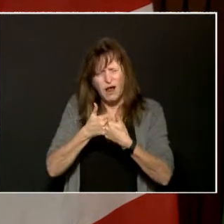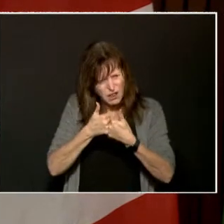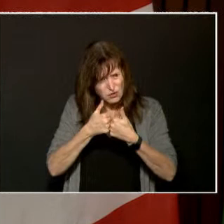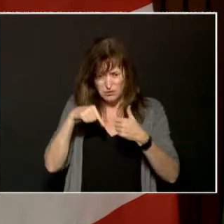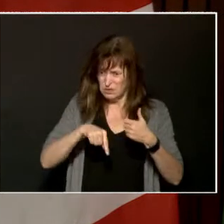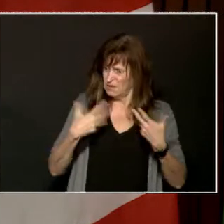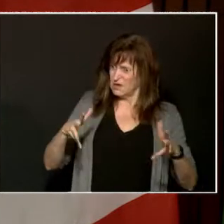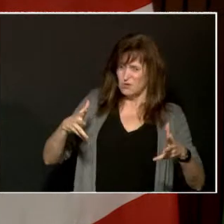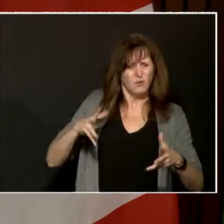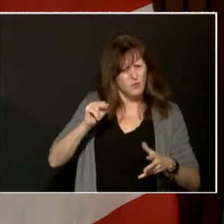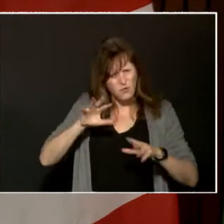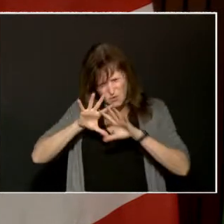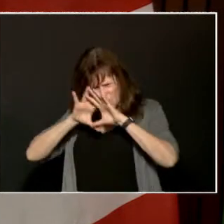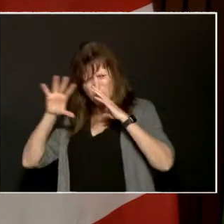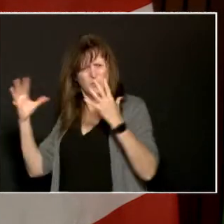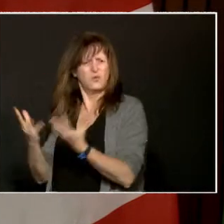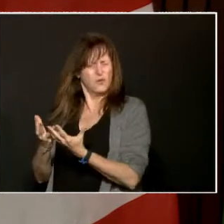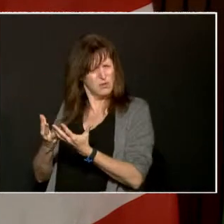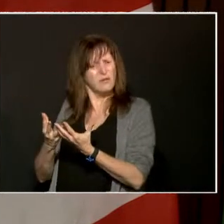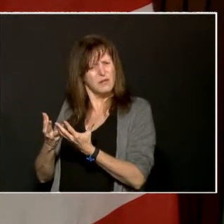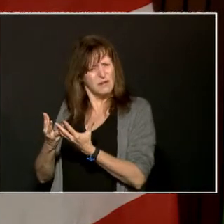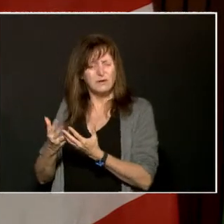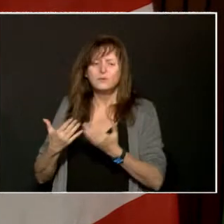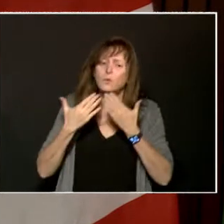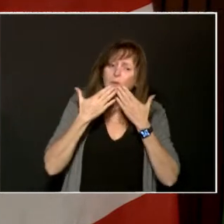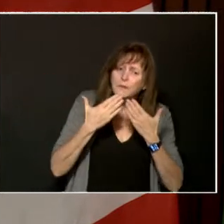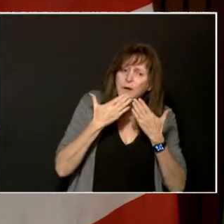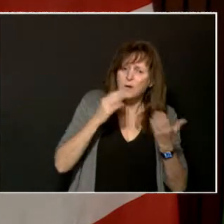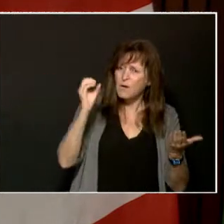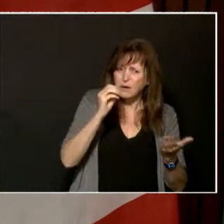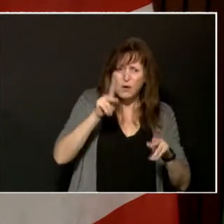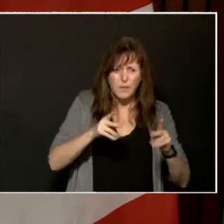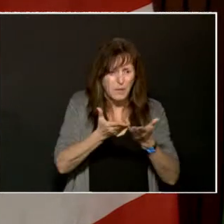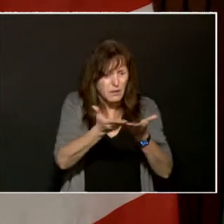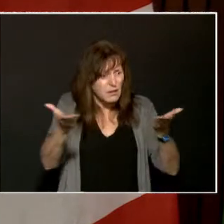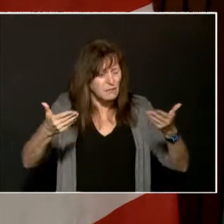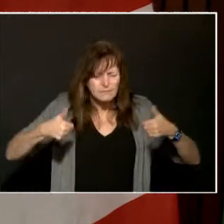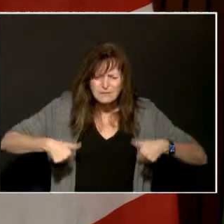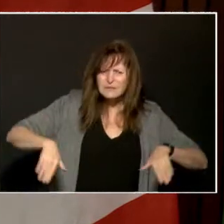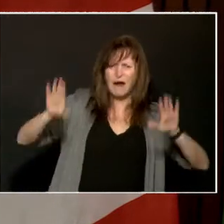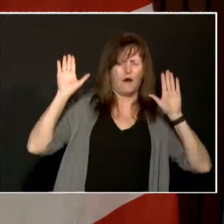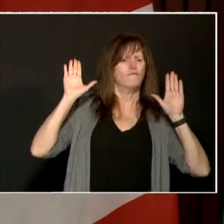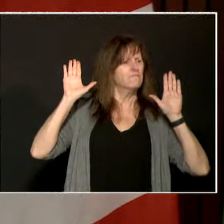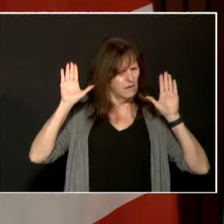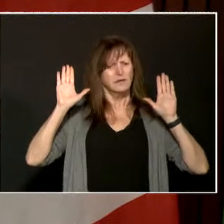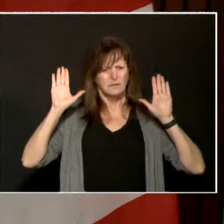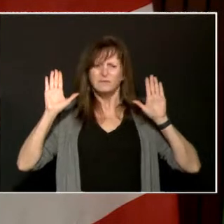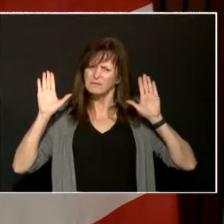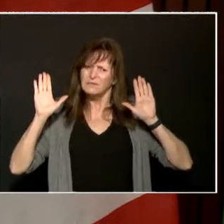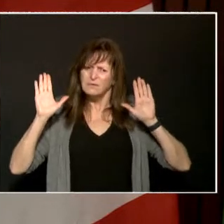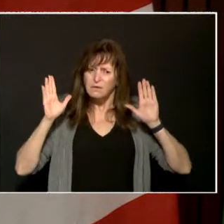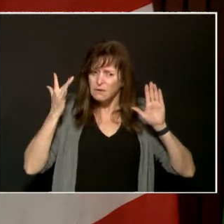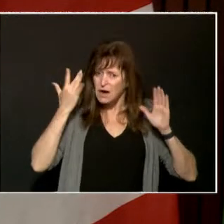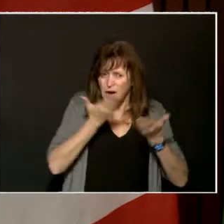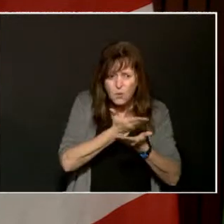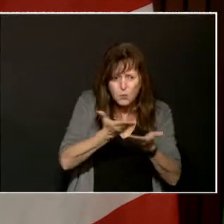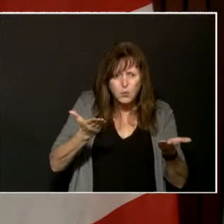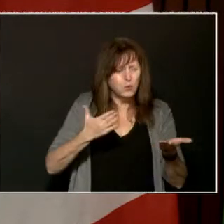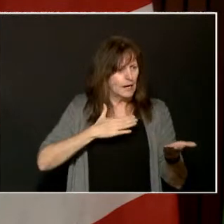thanks for the sacrifices that many Ontarians have made. And because of them, we've turned the corner in our progress against the